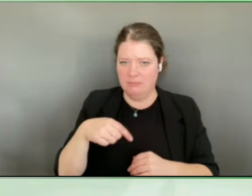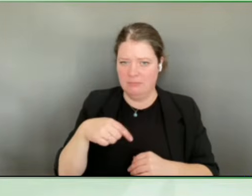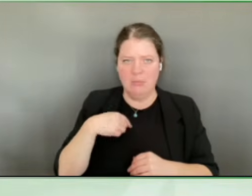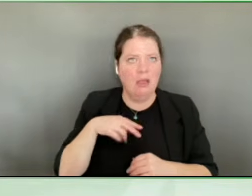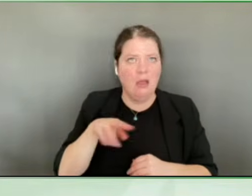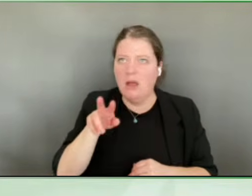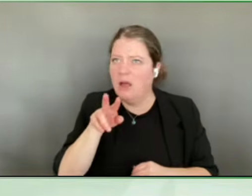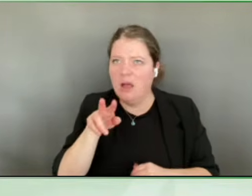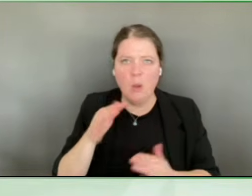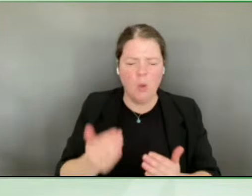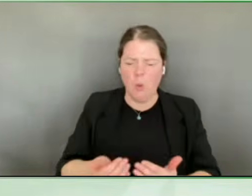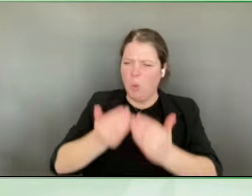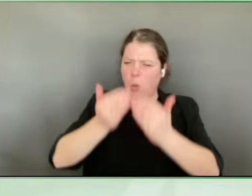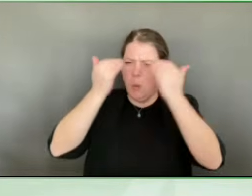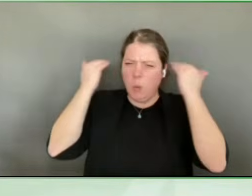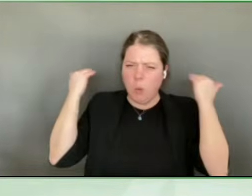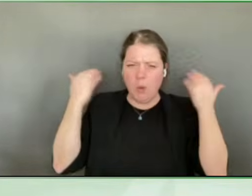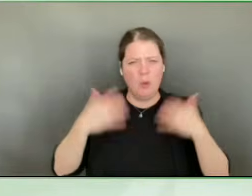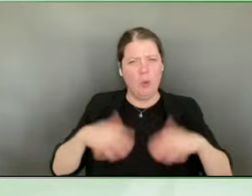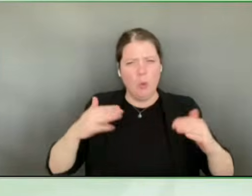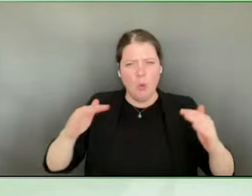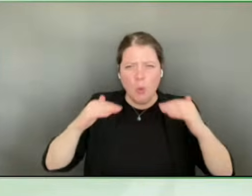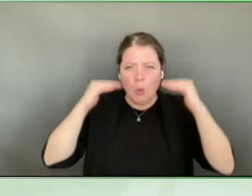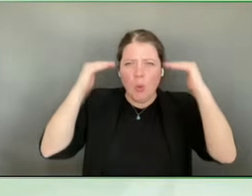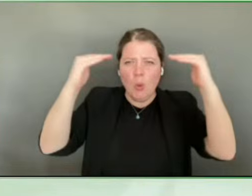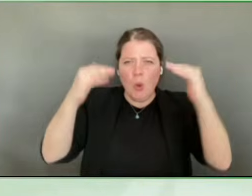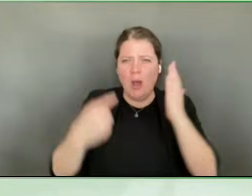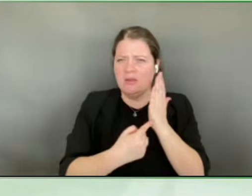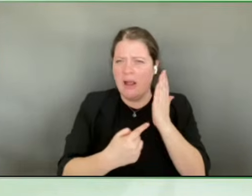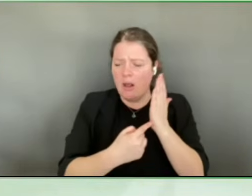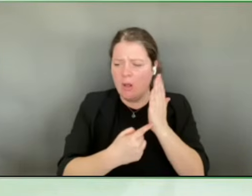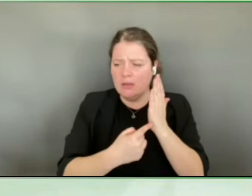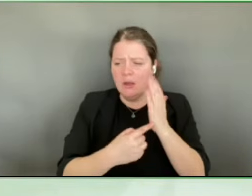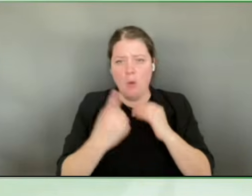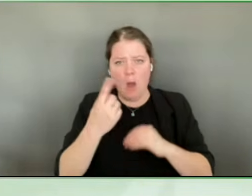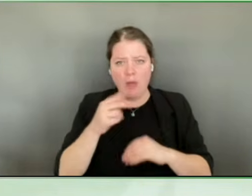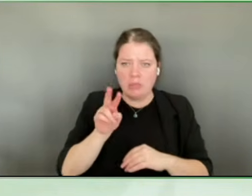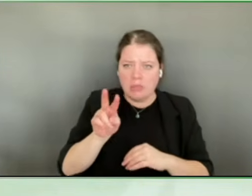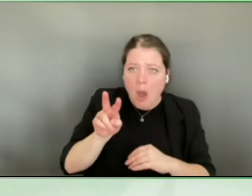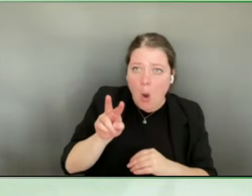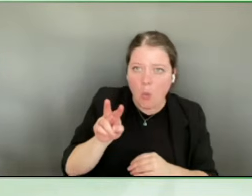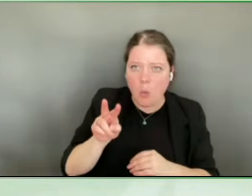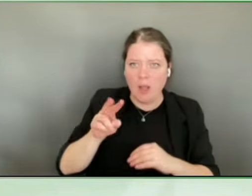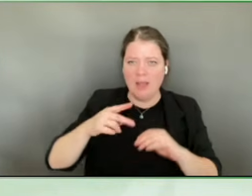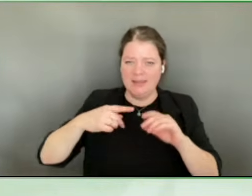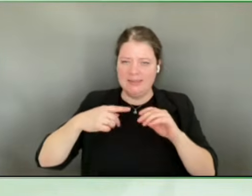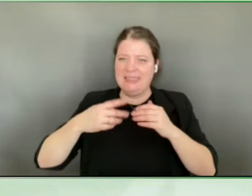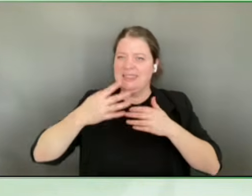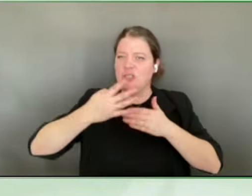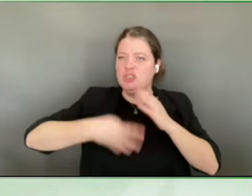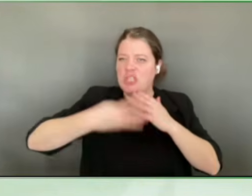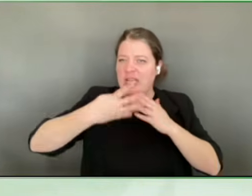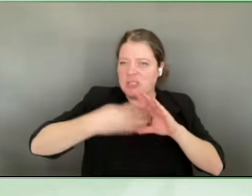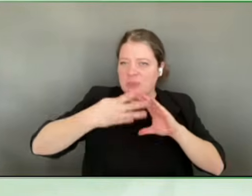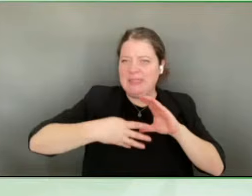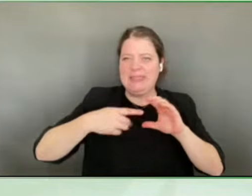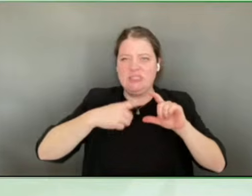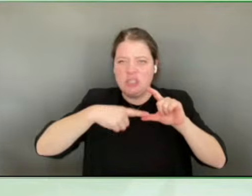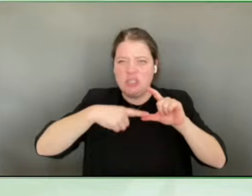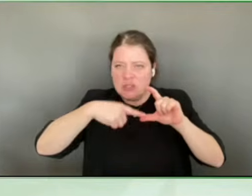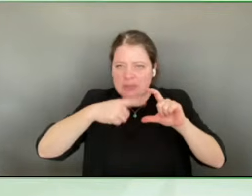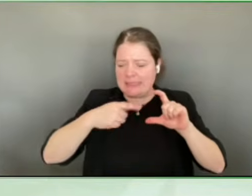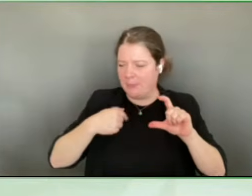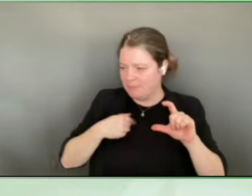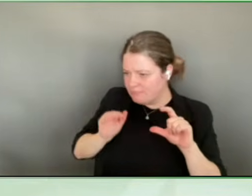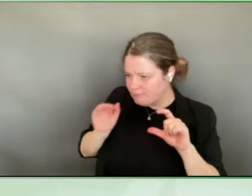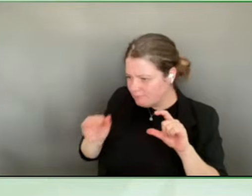didn't understand. So I thought, oh, ChatGPT. What will it do to make easy language? So I told ChatGPT, take